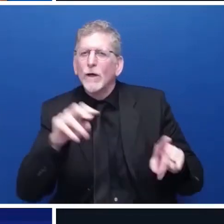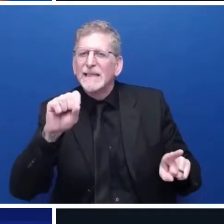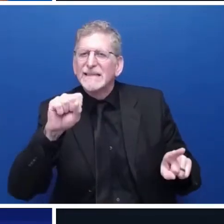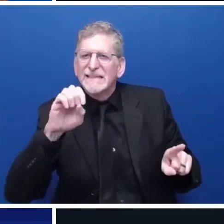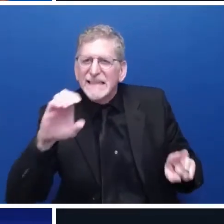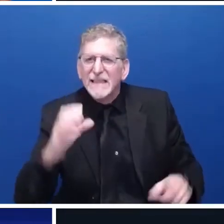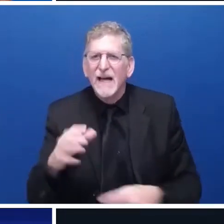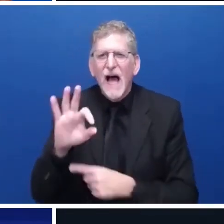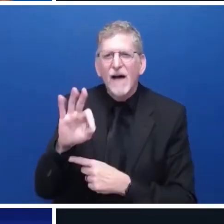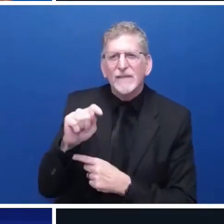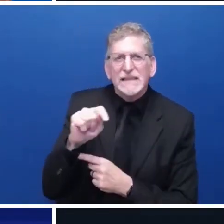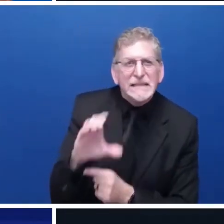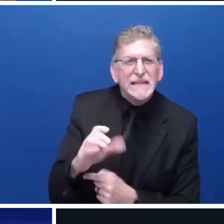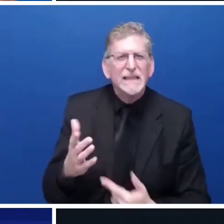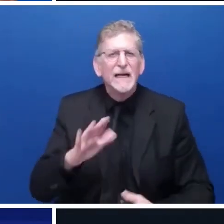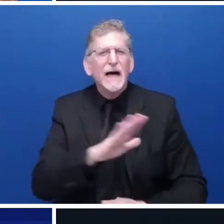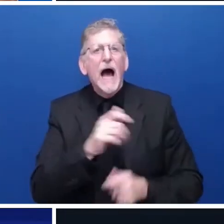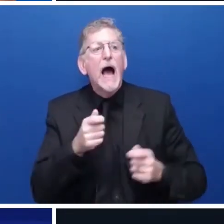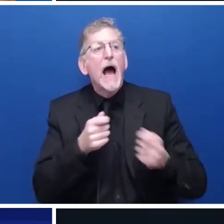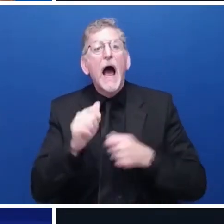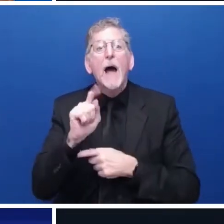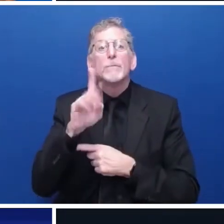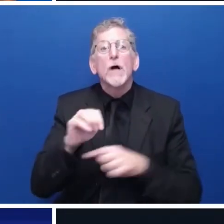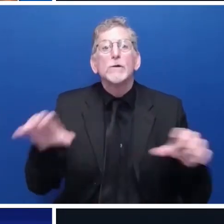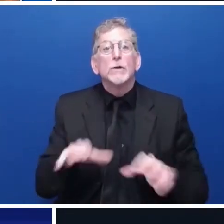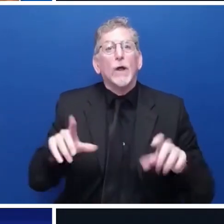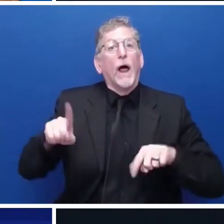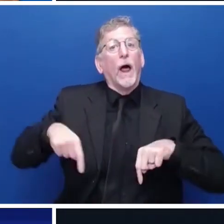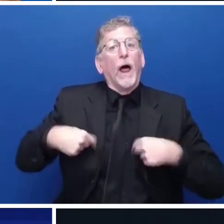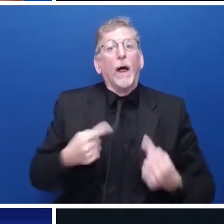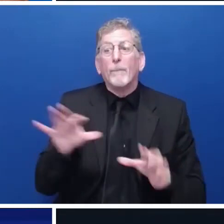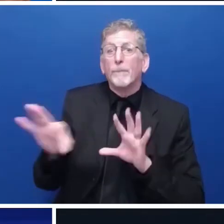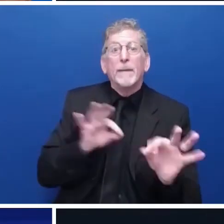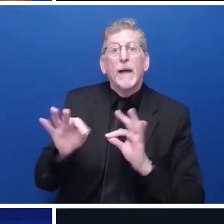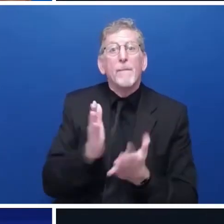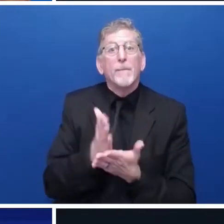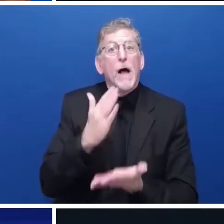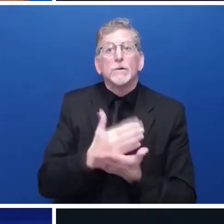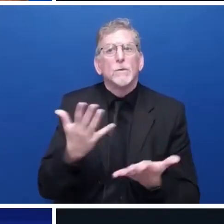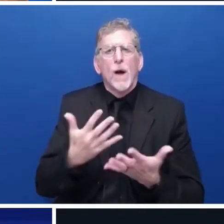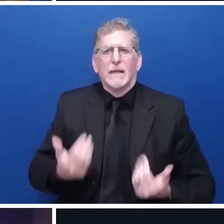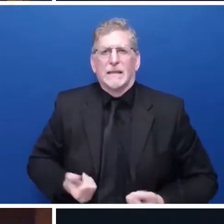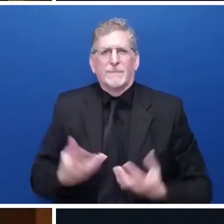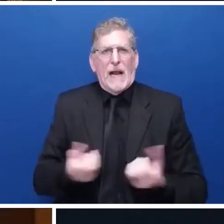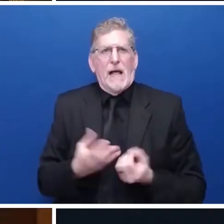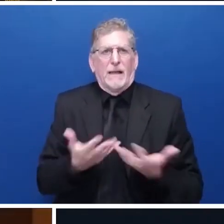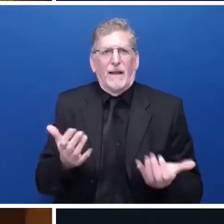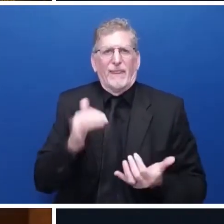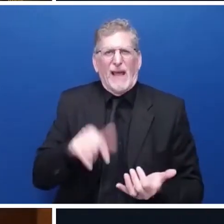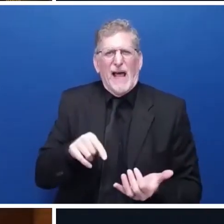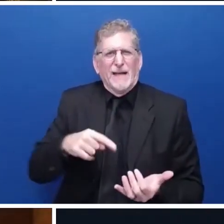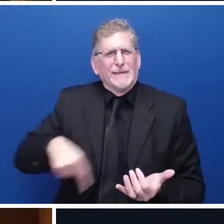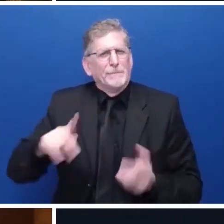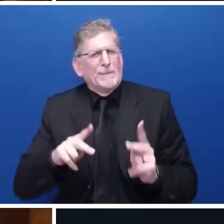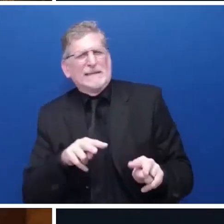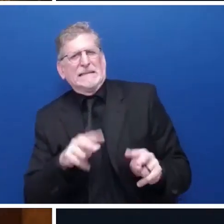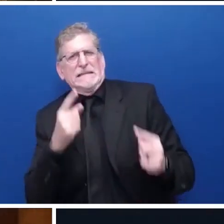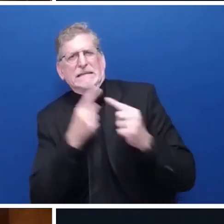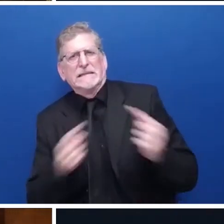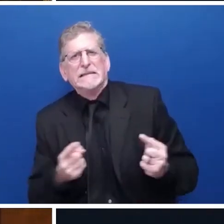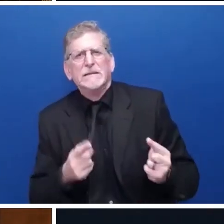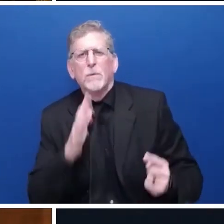the fact that he's been a president for a year, and the reality and the proof is in the pudding, and people don't like it. Amy, you were emphasizing the importance